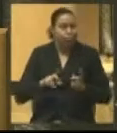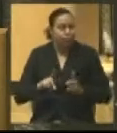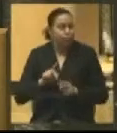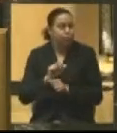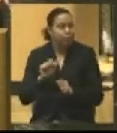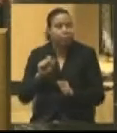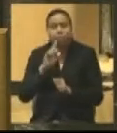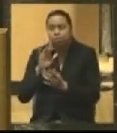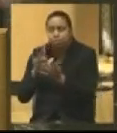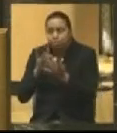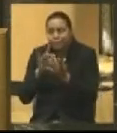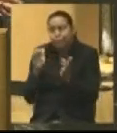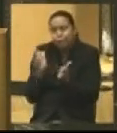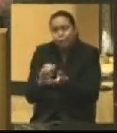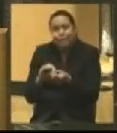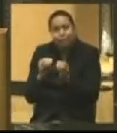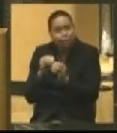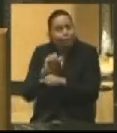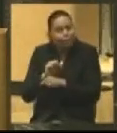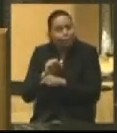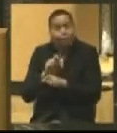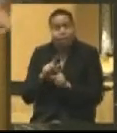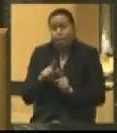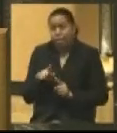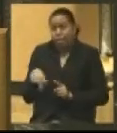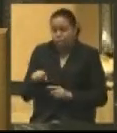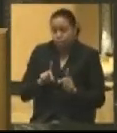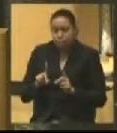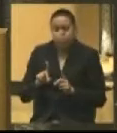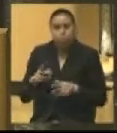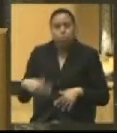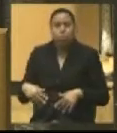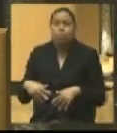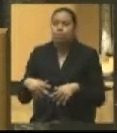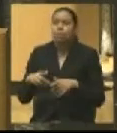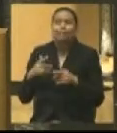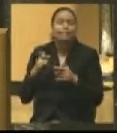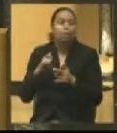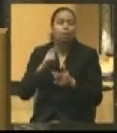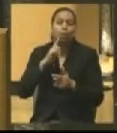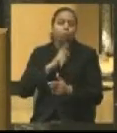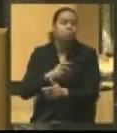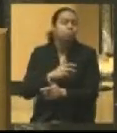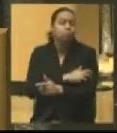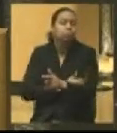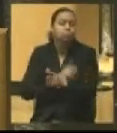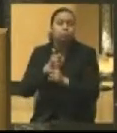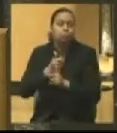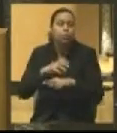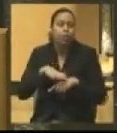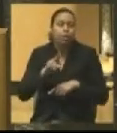a tiny fraction of the slaves, but the number of slaves it does reach is absolutely overwhelming to the Union Army. They cannot handle these numbers that are with